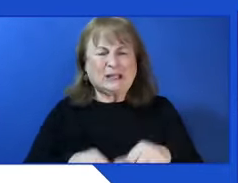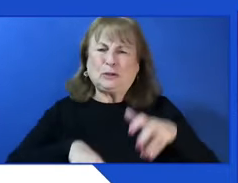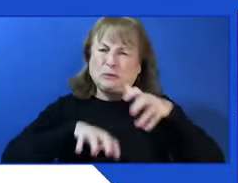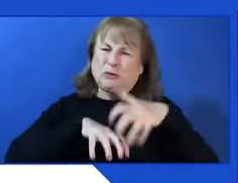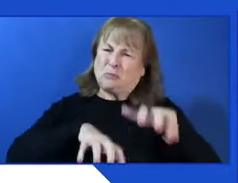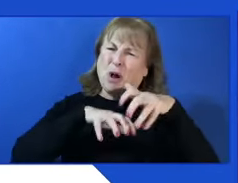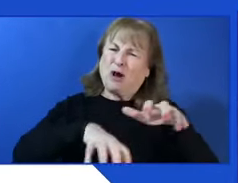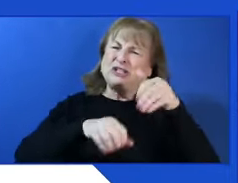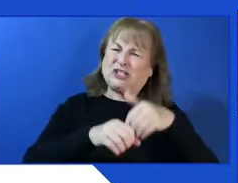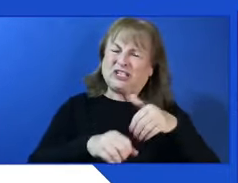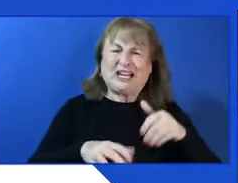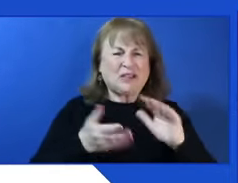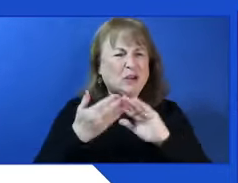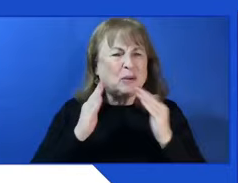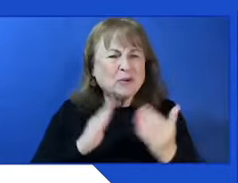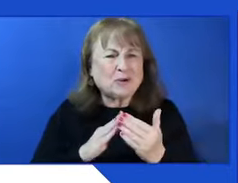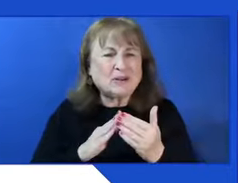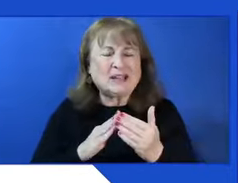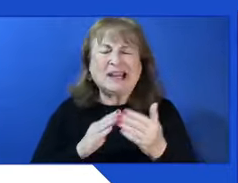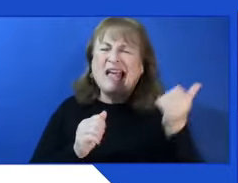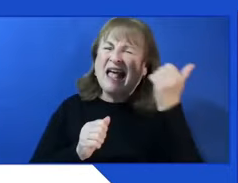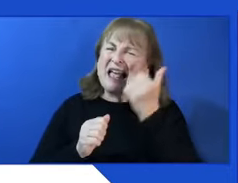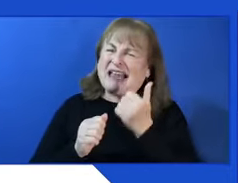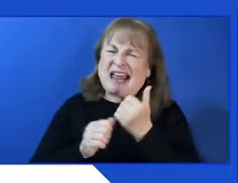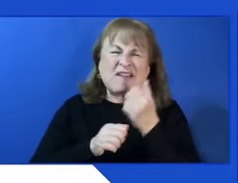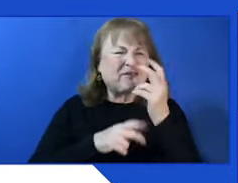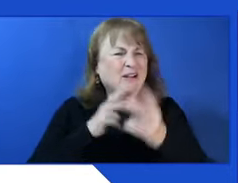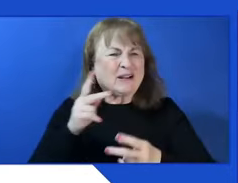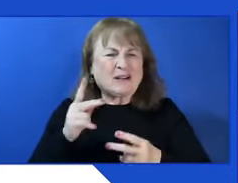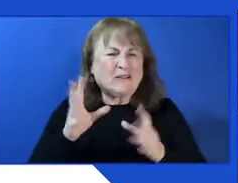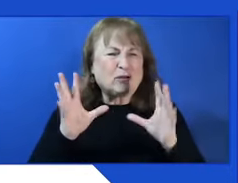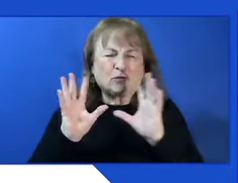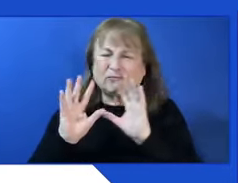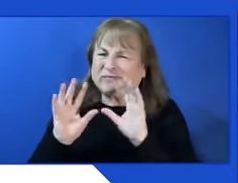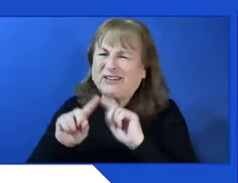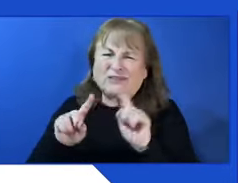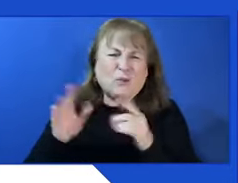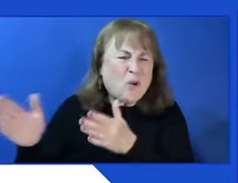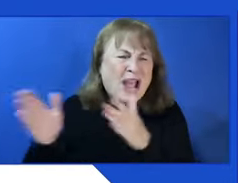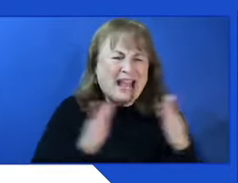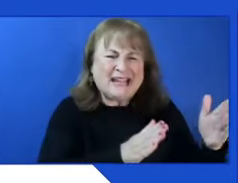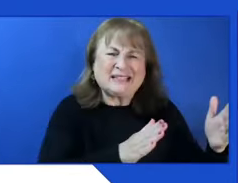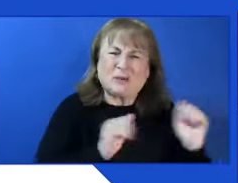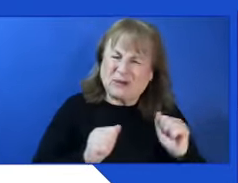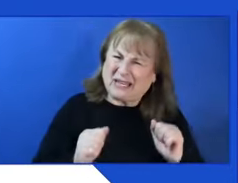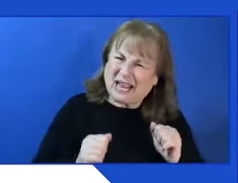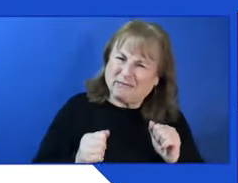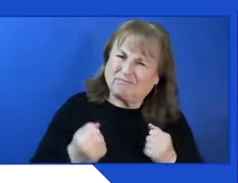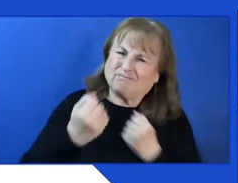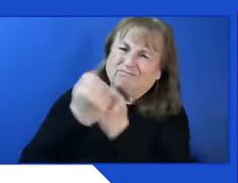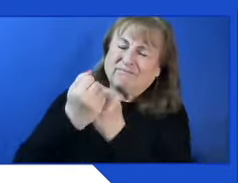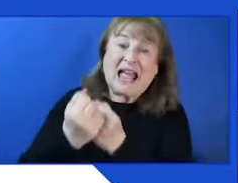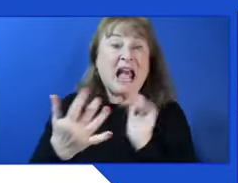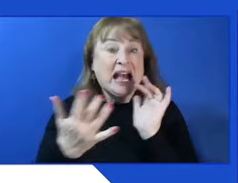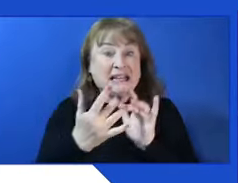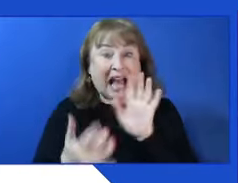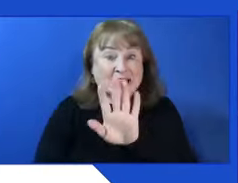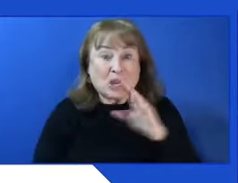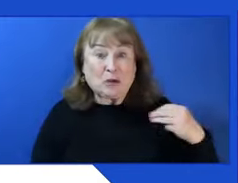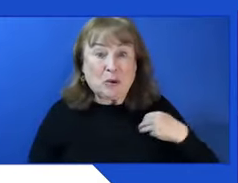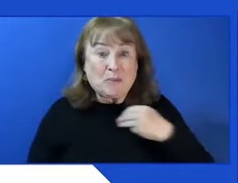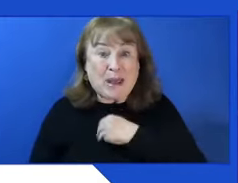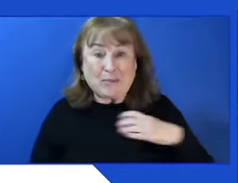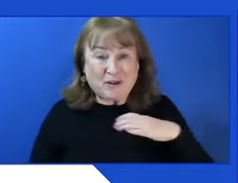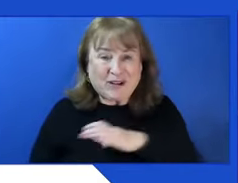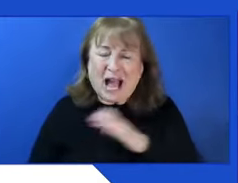our communities and in every forum we have available to us. Contact your members of Congress and